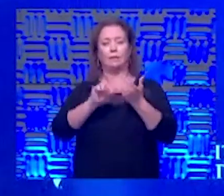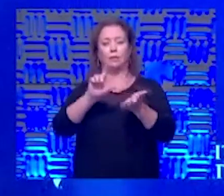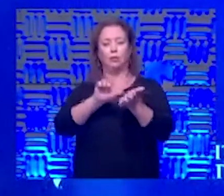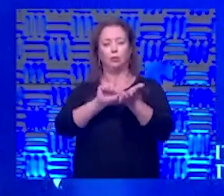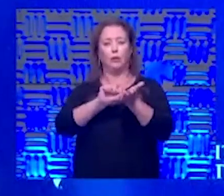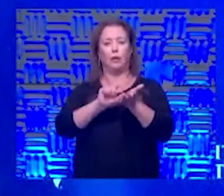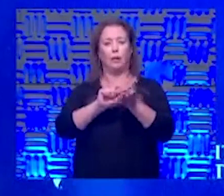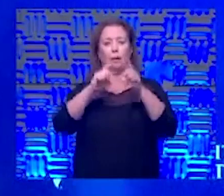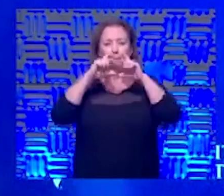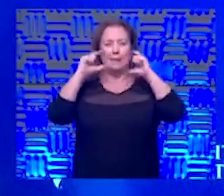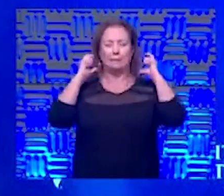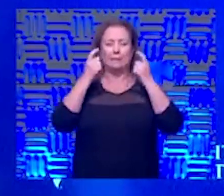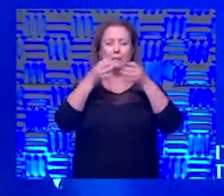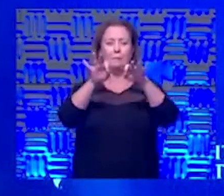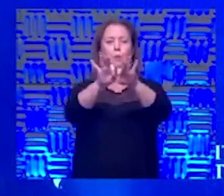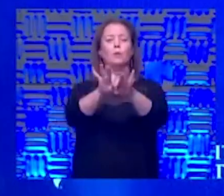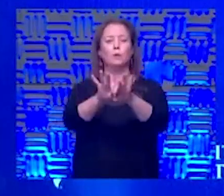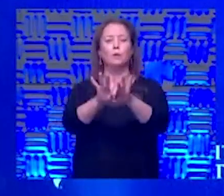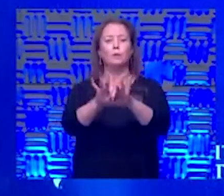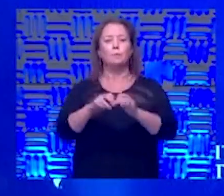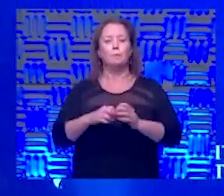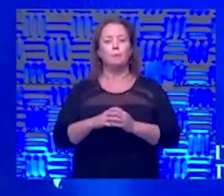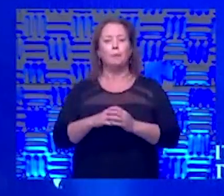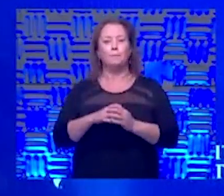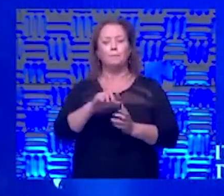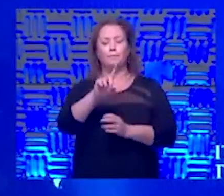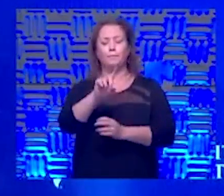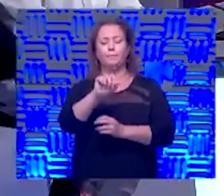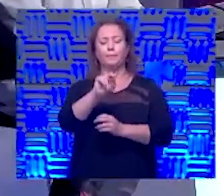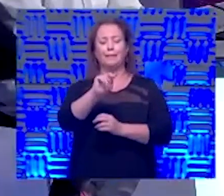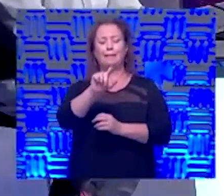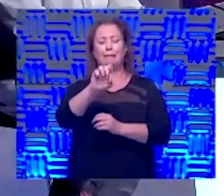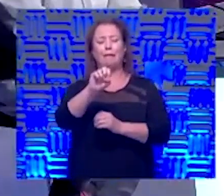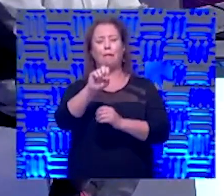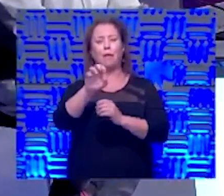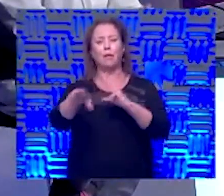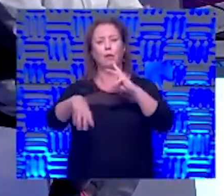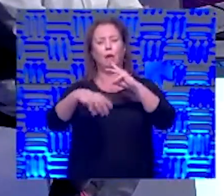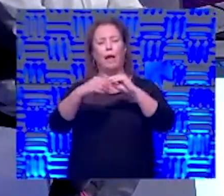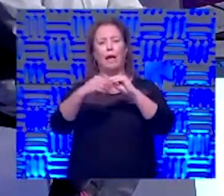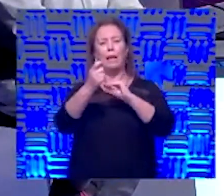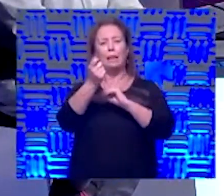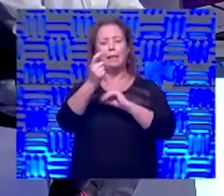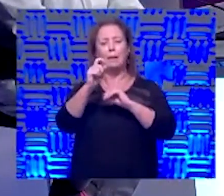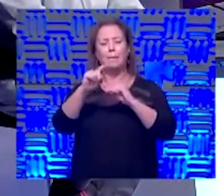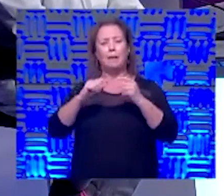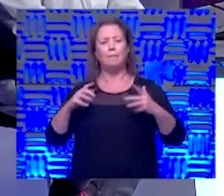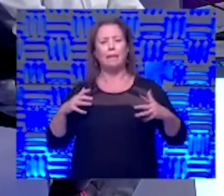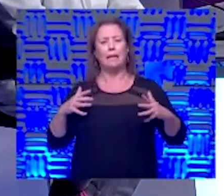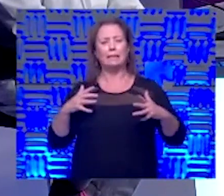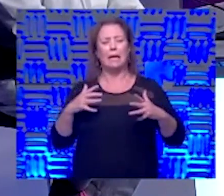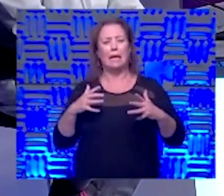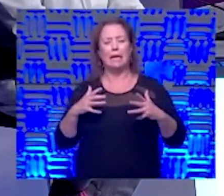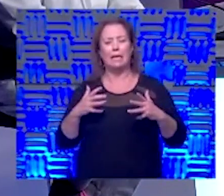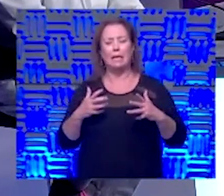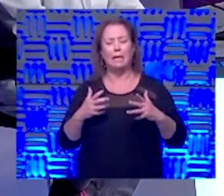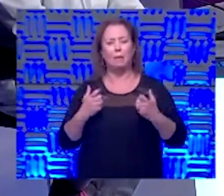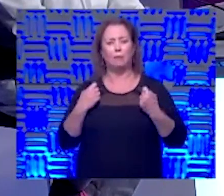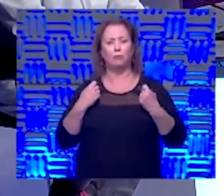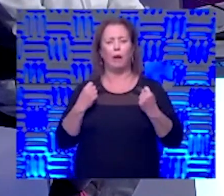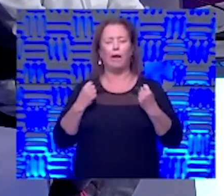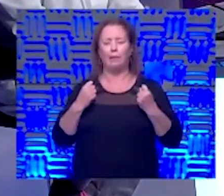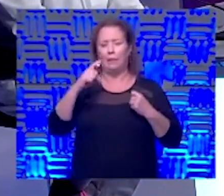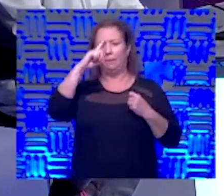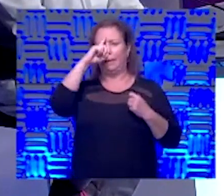but man, that mask is important. But Danielle, talk to us a little bit about the anxiety of hitting the road, because there's got to be